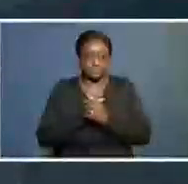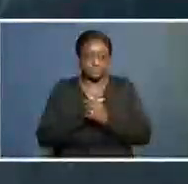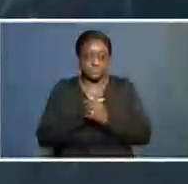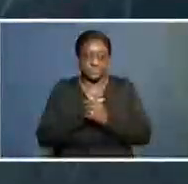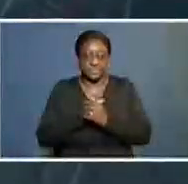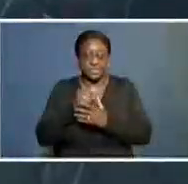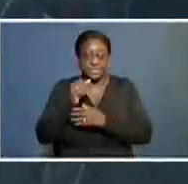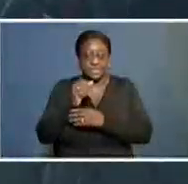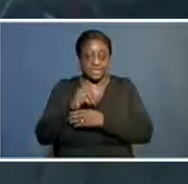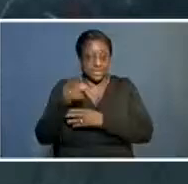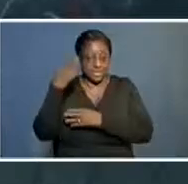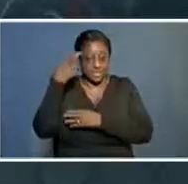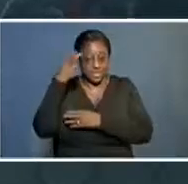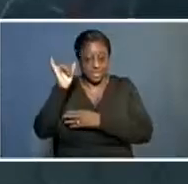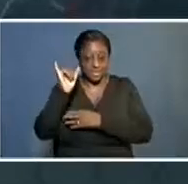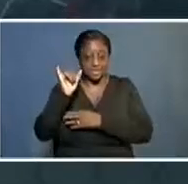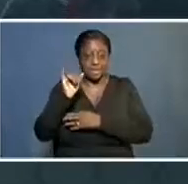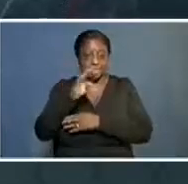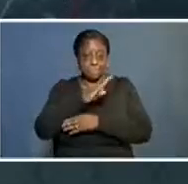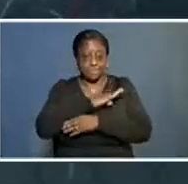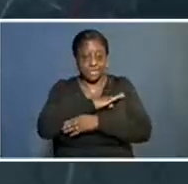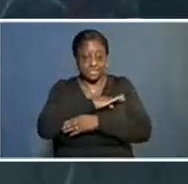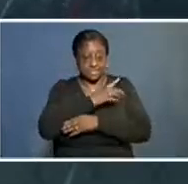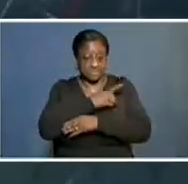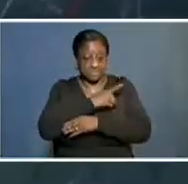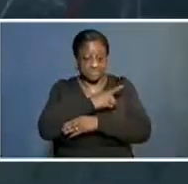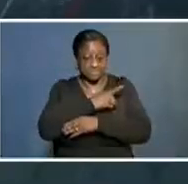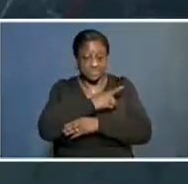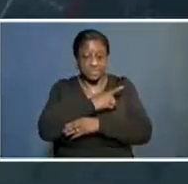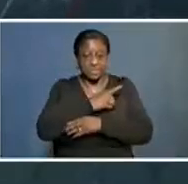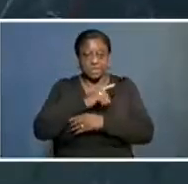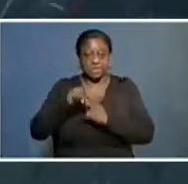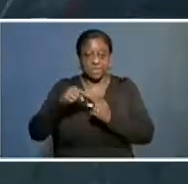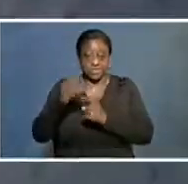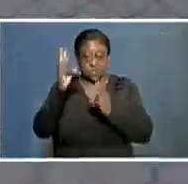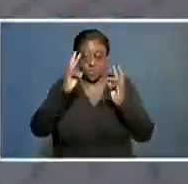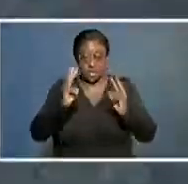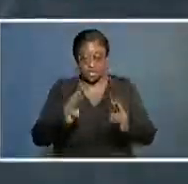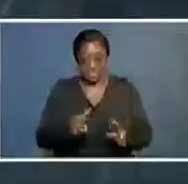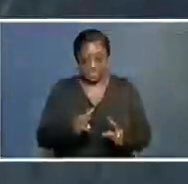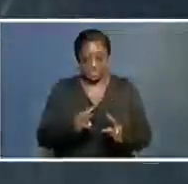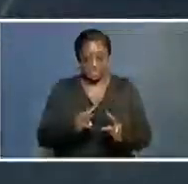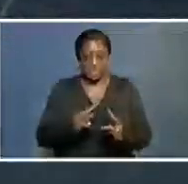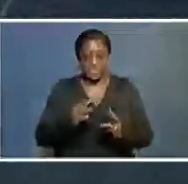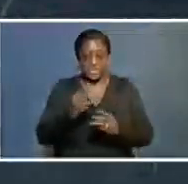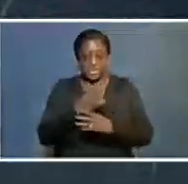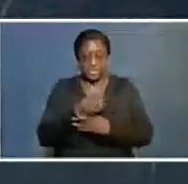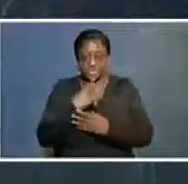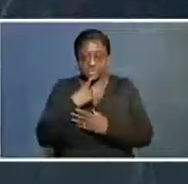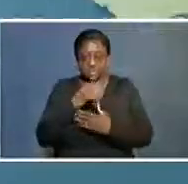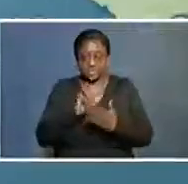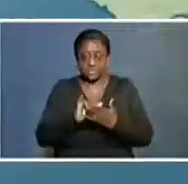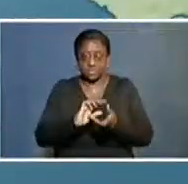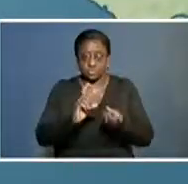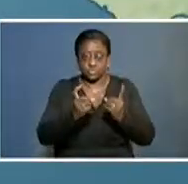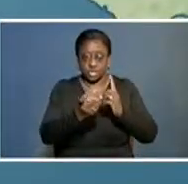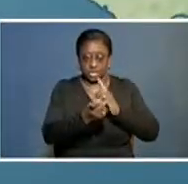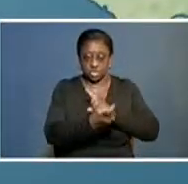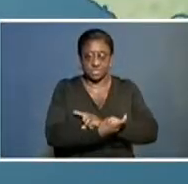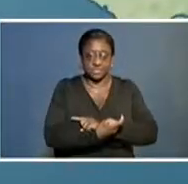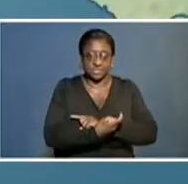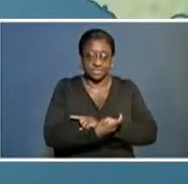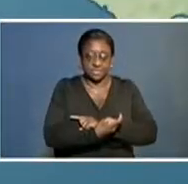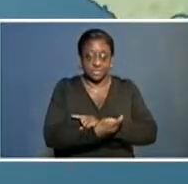Hi, this is Chief Meteorologist Basil Dean with a tropical weather update brought to you by BTC and CBS Bahamas. There's been some changes in the tropics over the